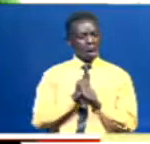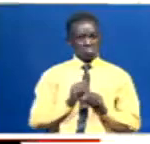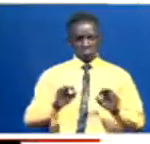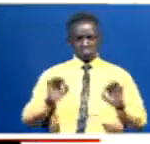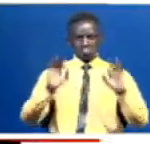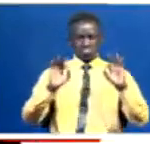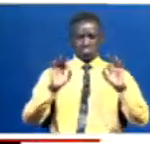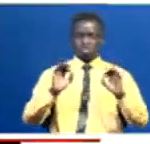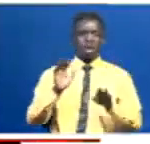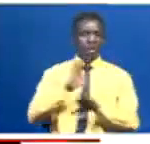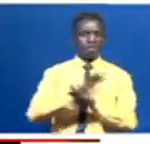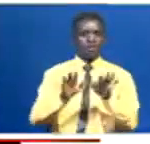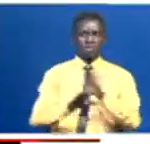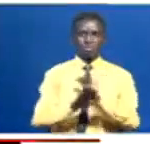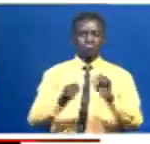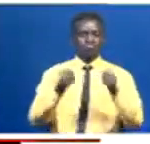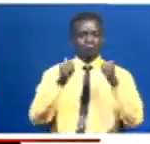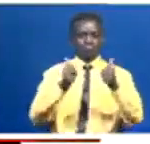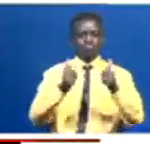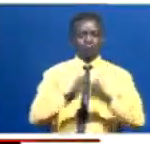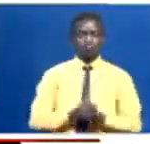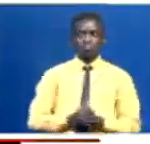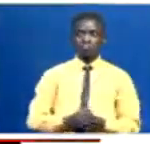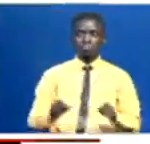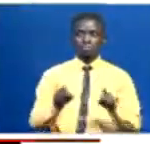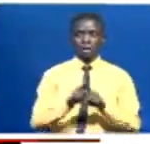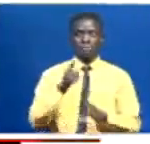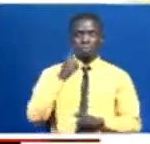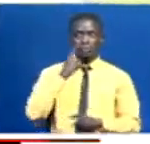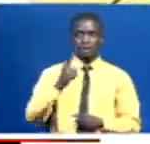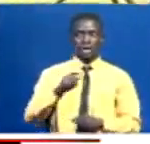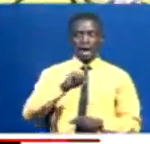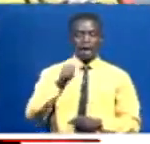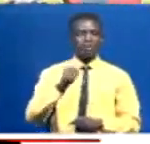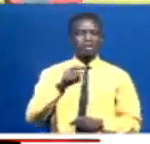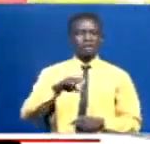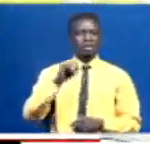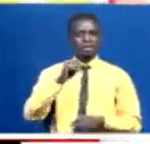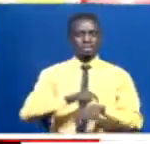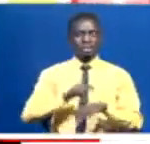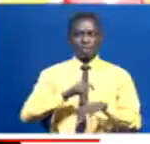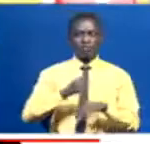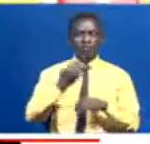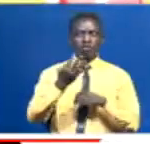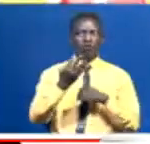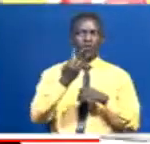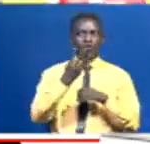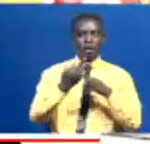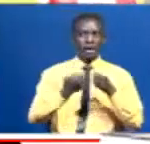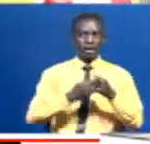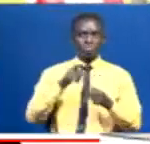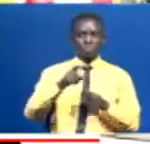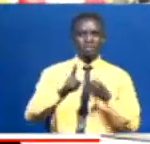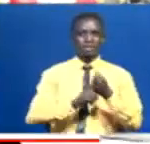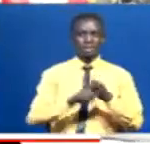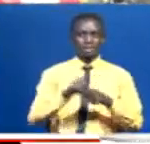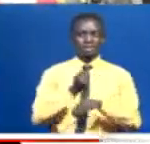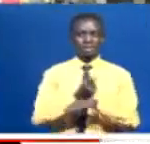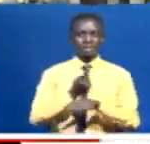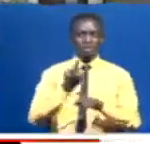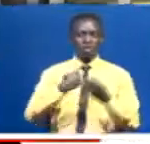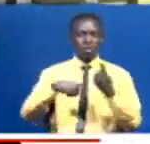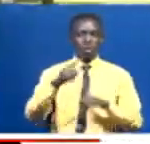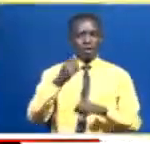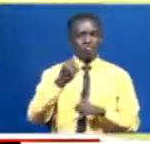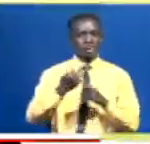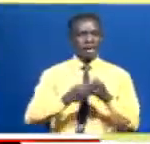Everything is good. Stanley Kieti took a time of 48.61 seconds to win the fifth heat ahead of Erastus